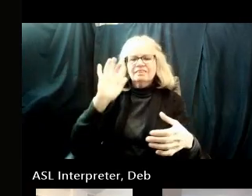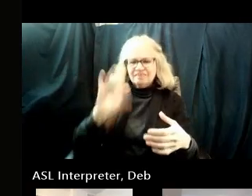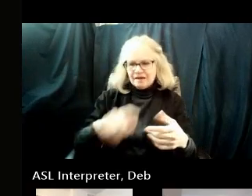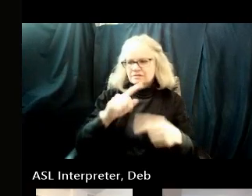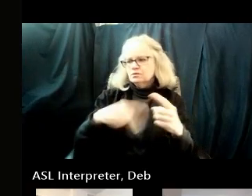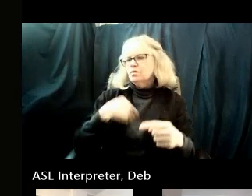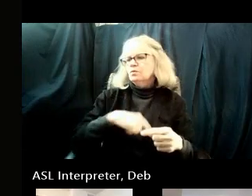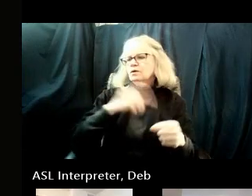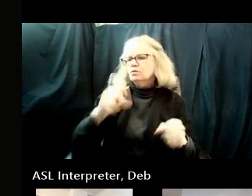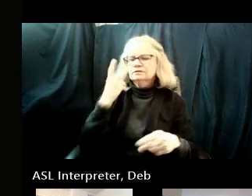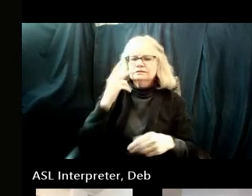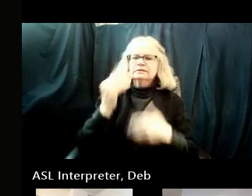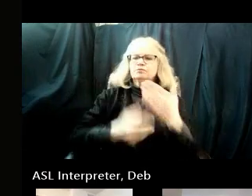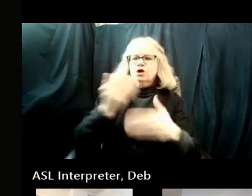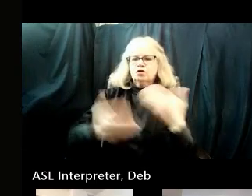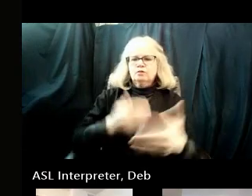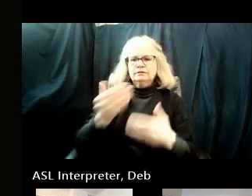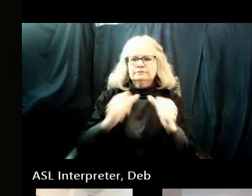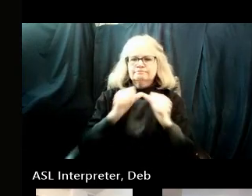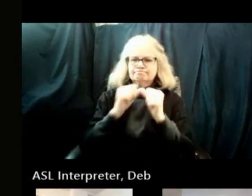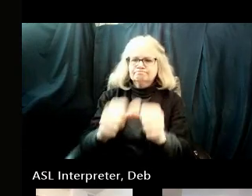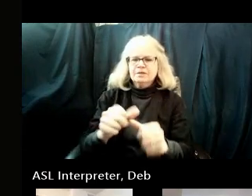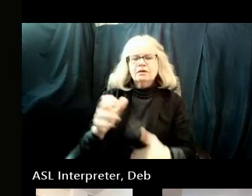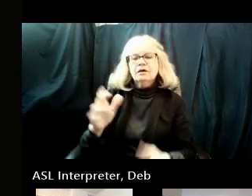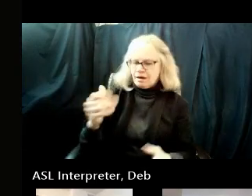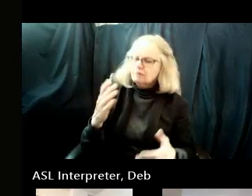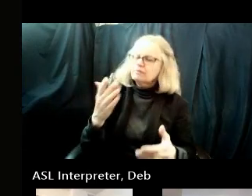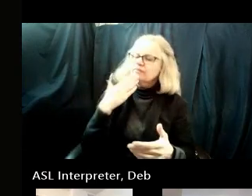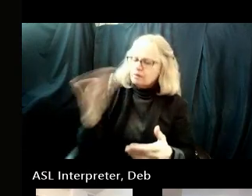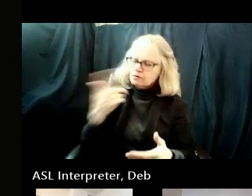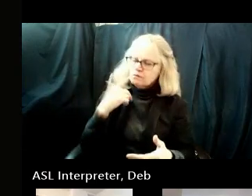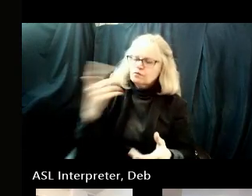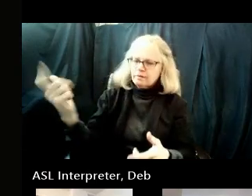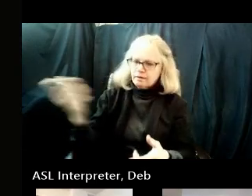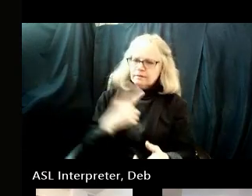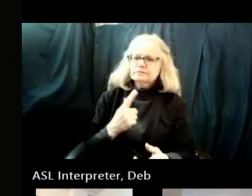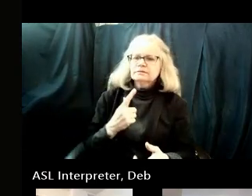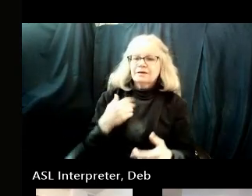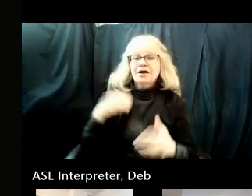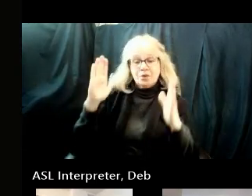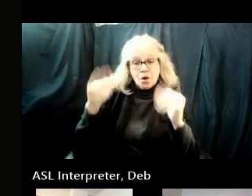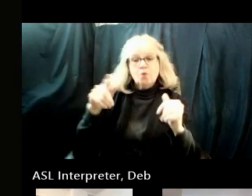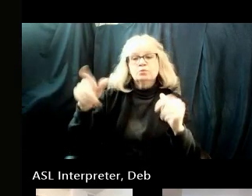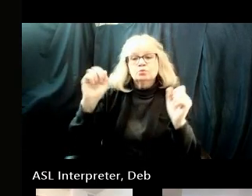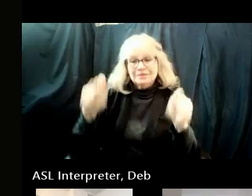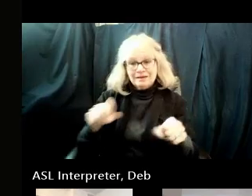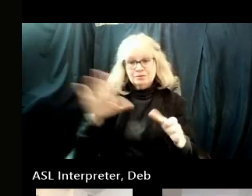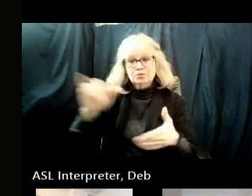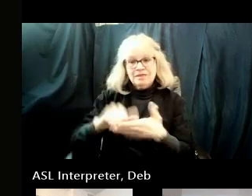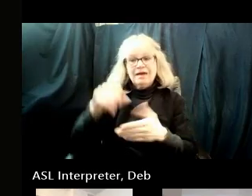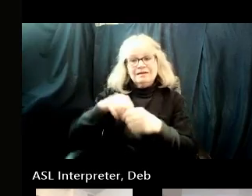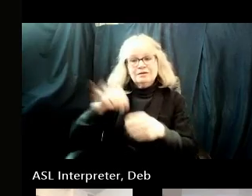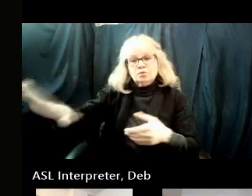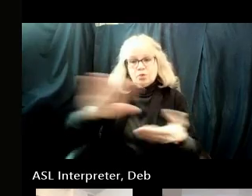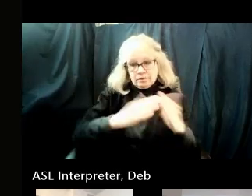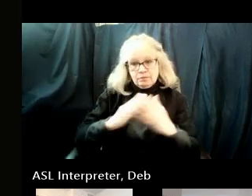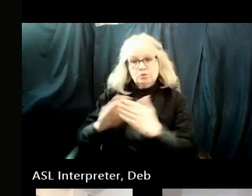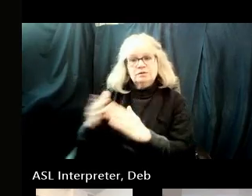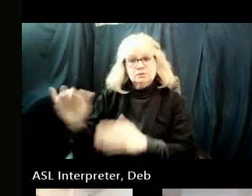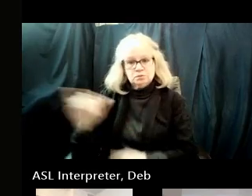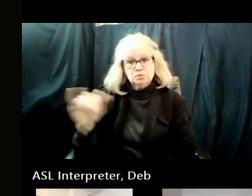additional progress moving forward. So I commend you for asking the question, and I hope that you'll be able to do that in your communities as well.